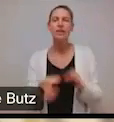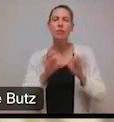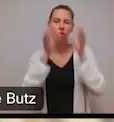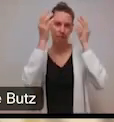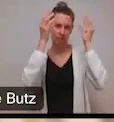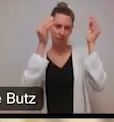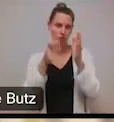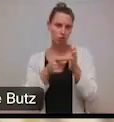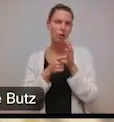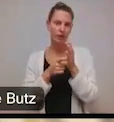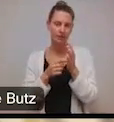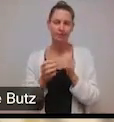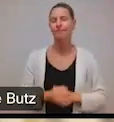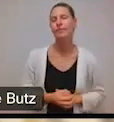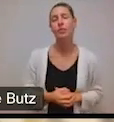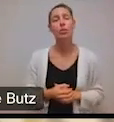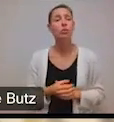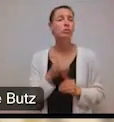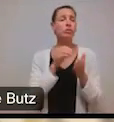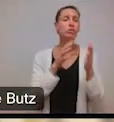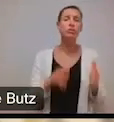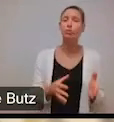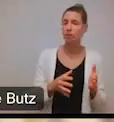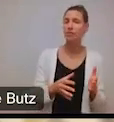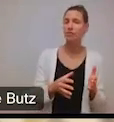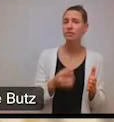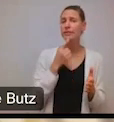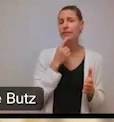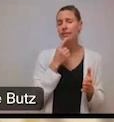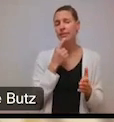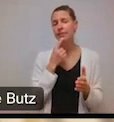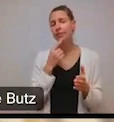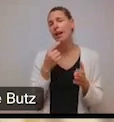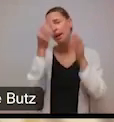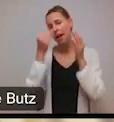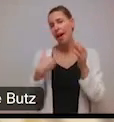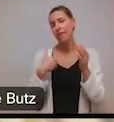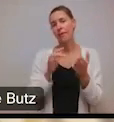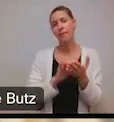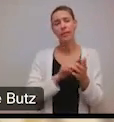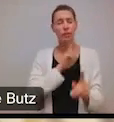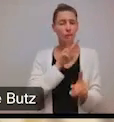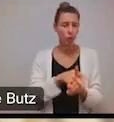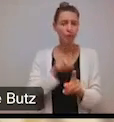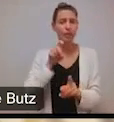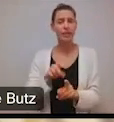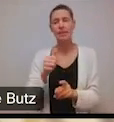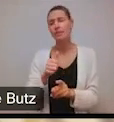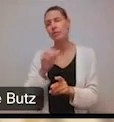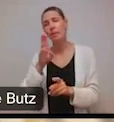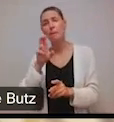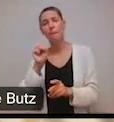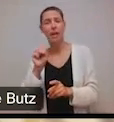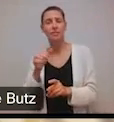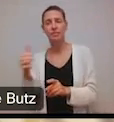information medical appointment at this time, and she needs to bus. So that's sufficient enough information. You don't need to give